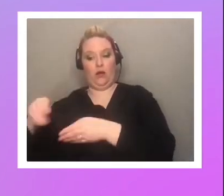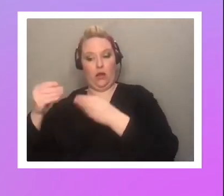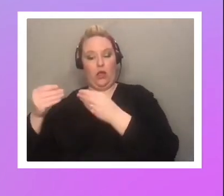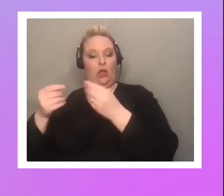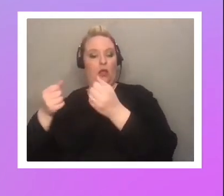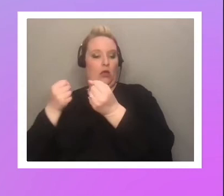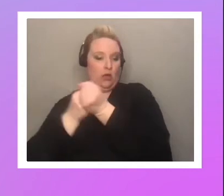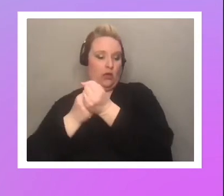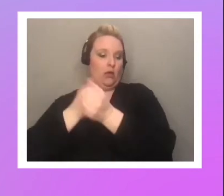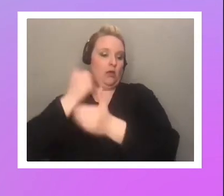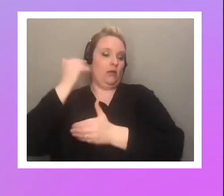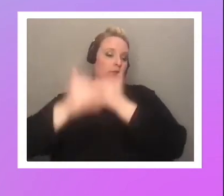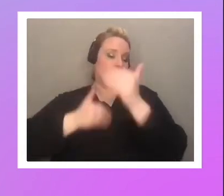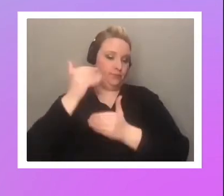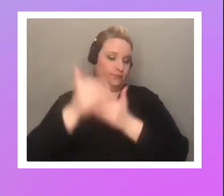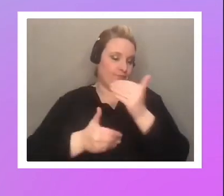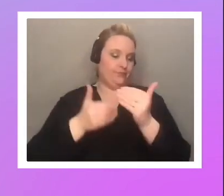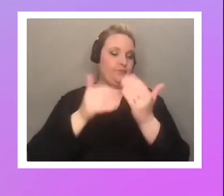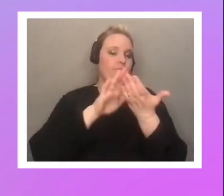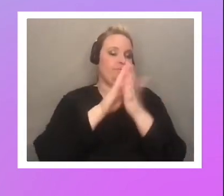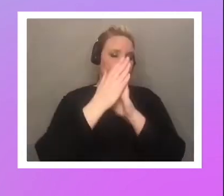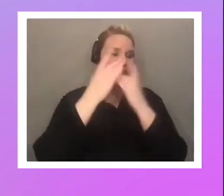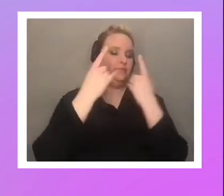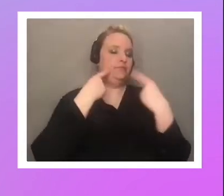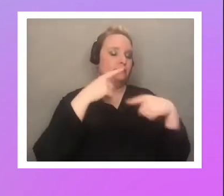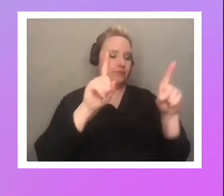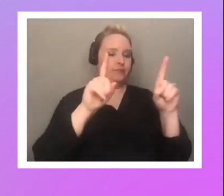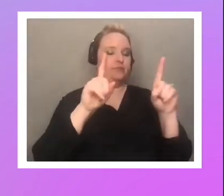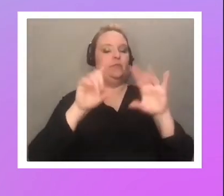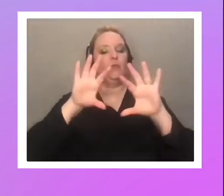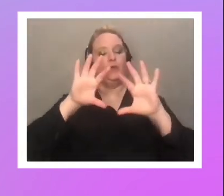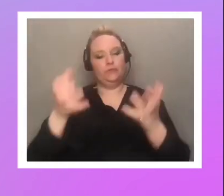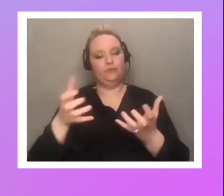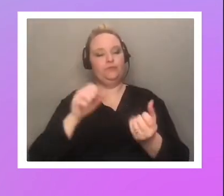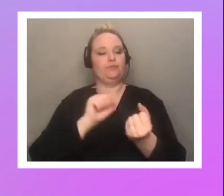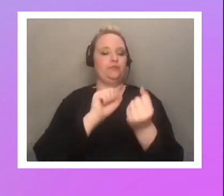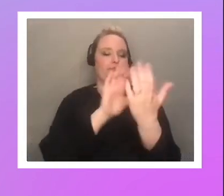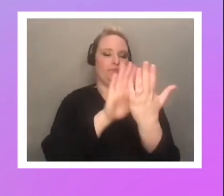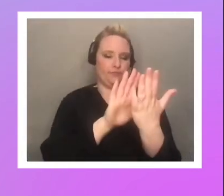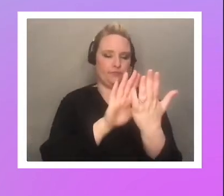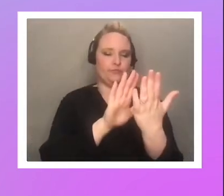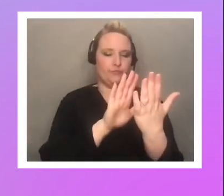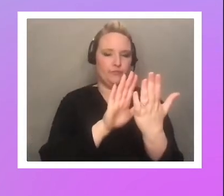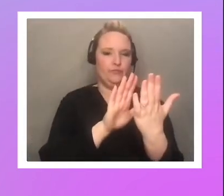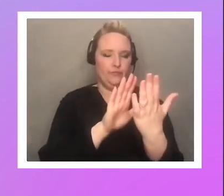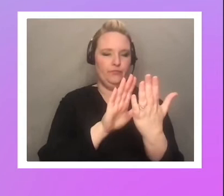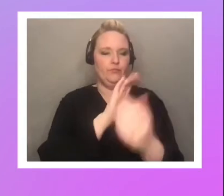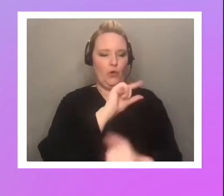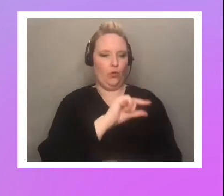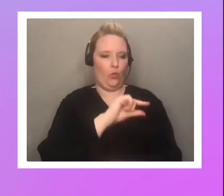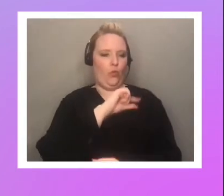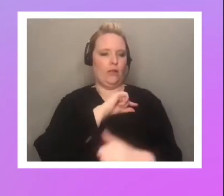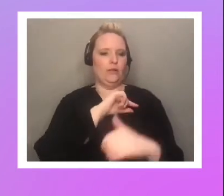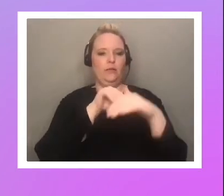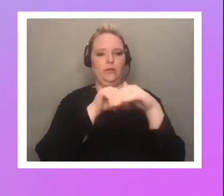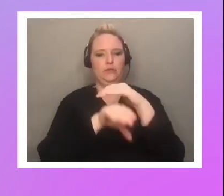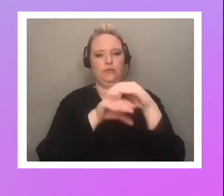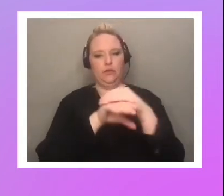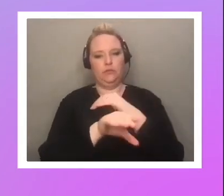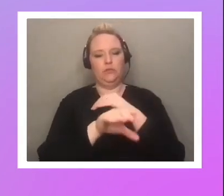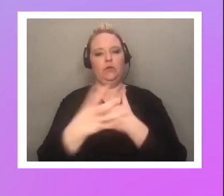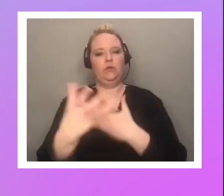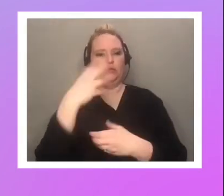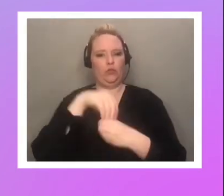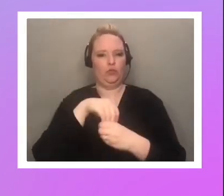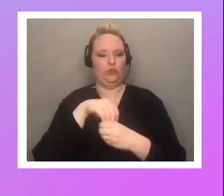drive making a holistic approach to making quality, accessible, and